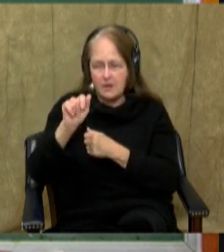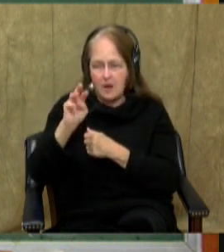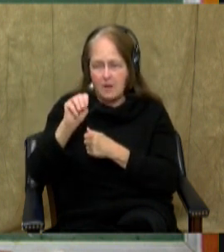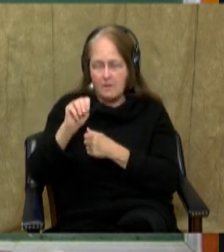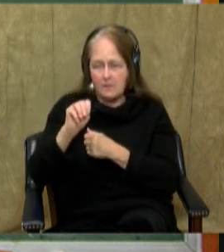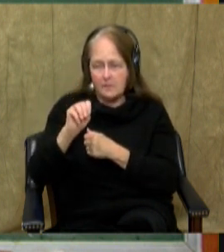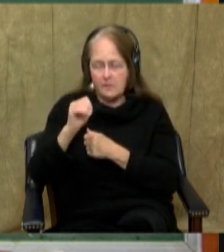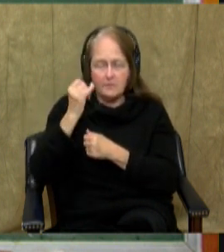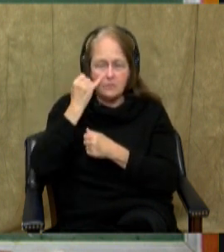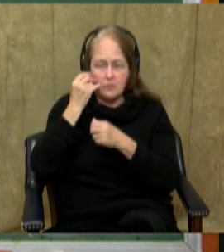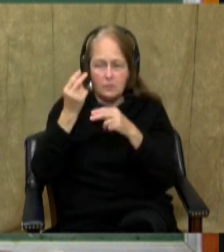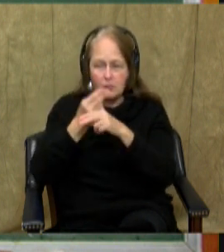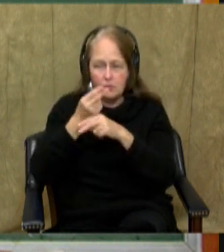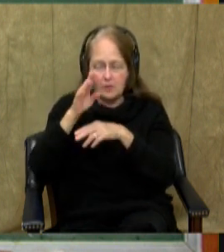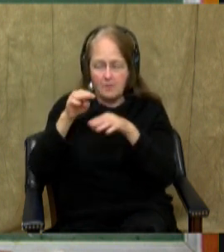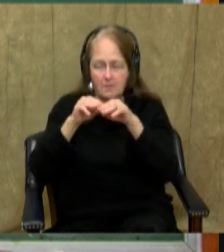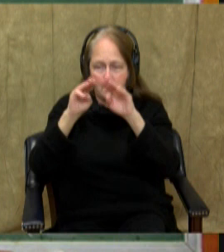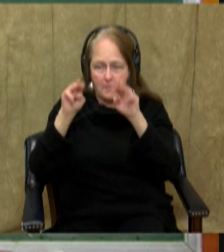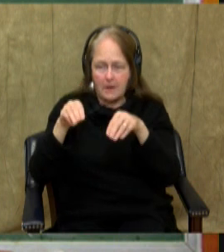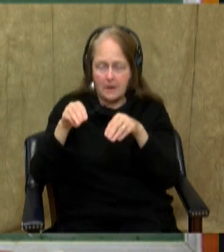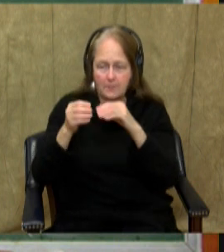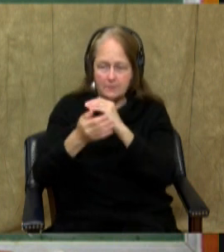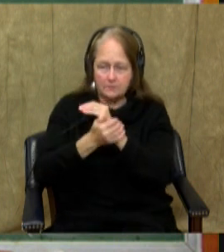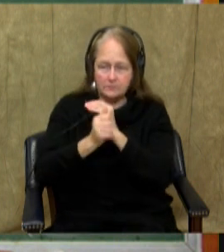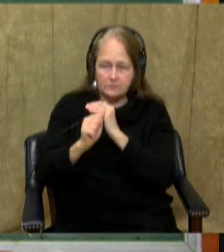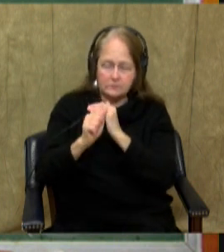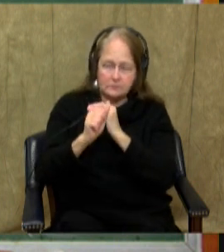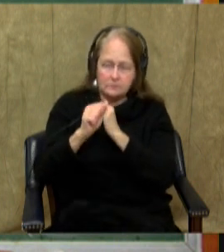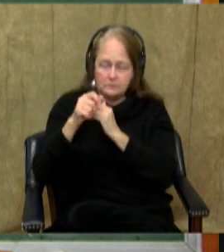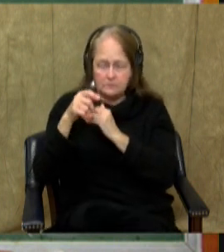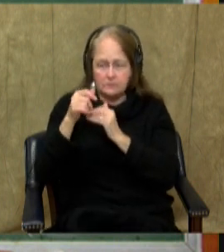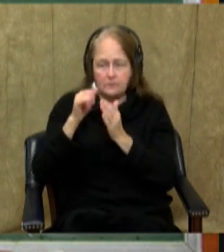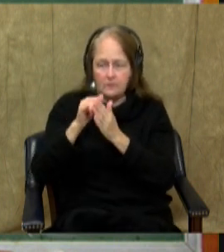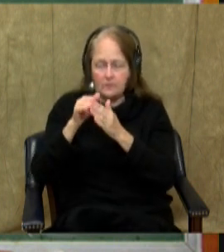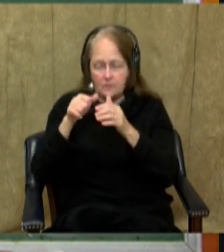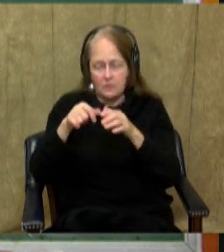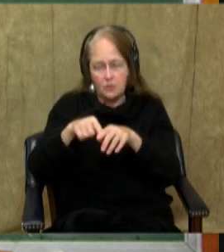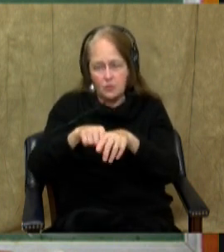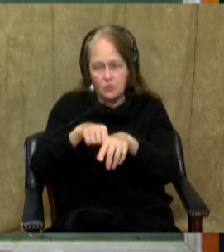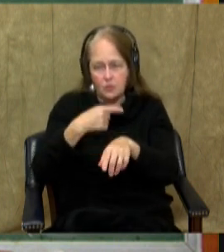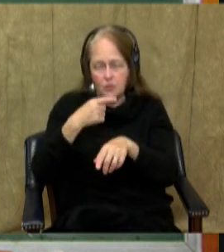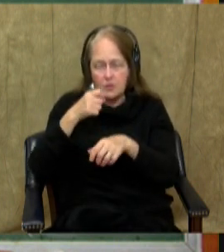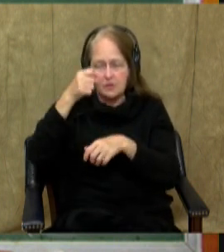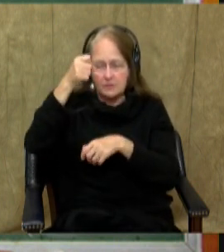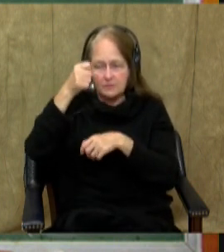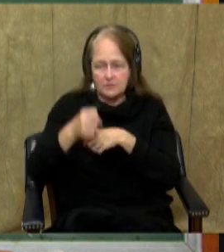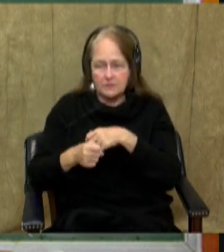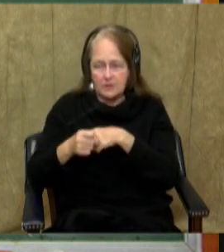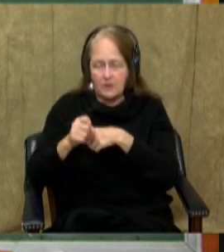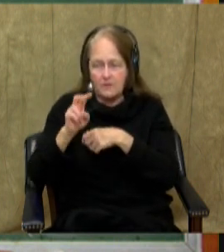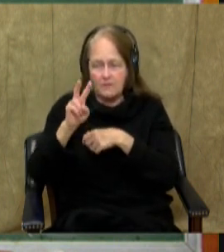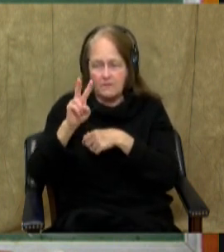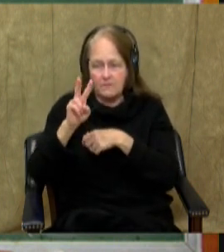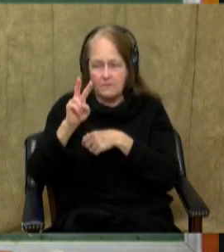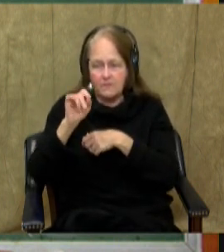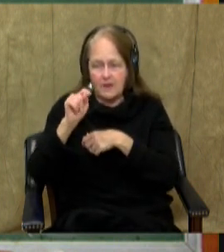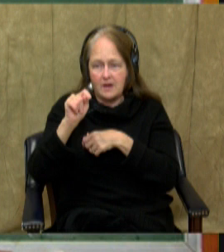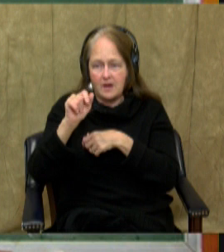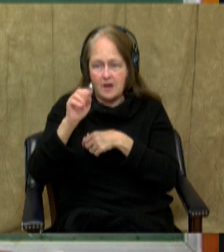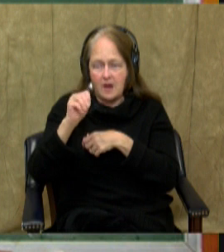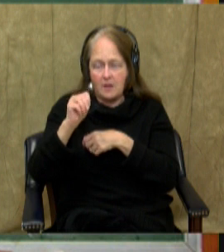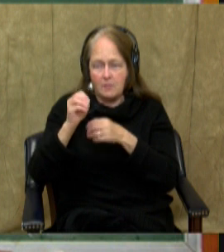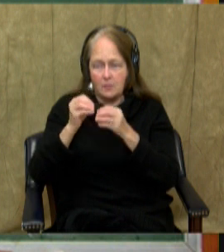All right, if you use your map skills and you see where the prolonged fighting was in South Vietnam, you are